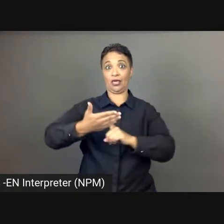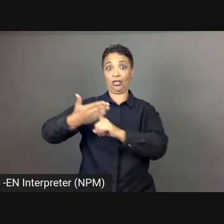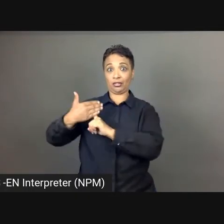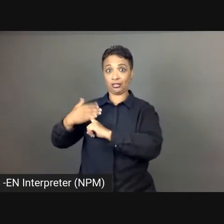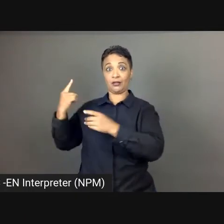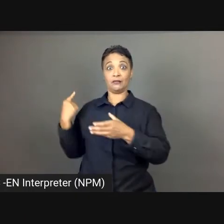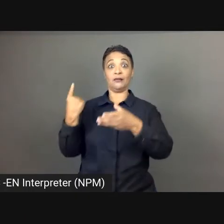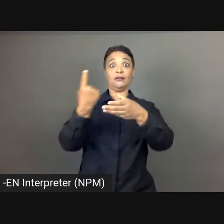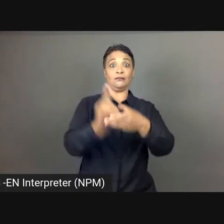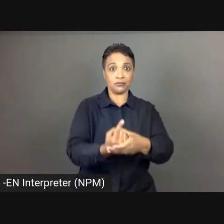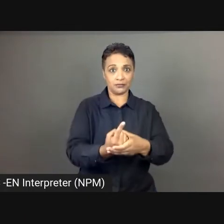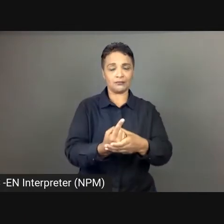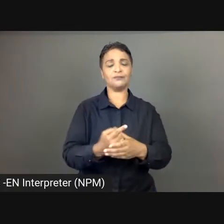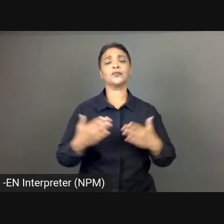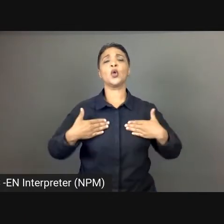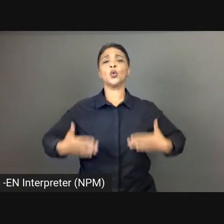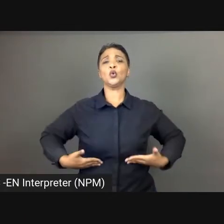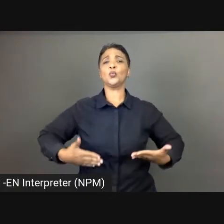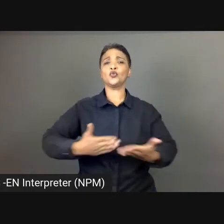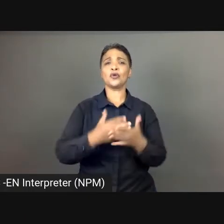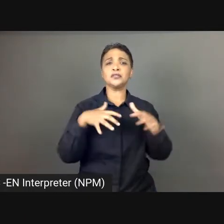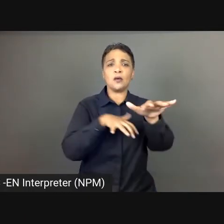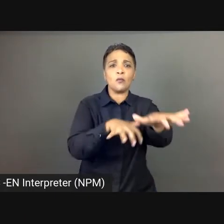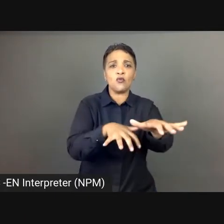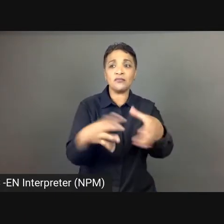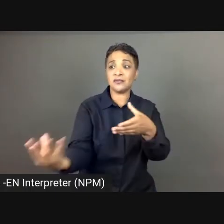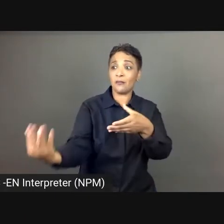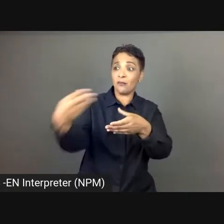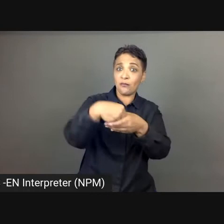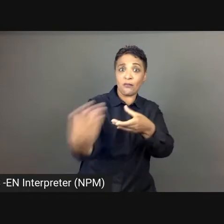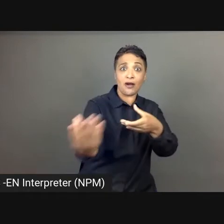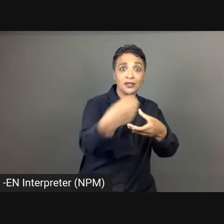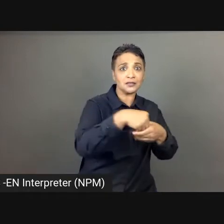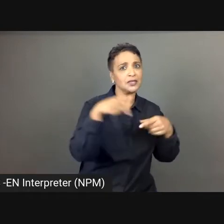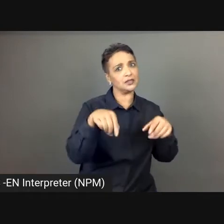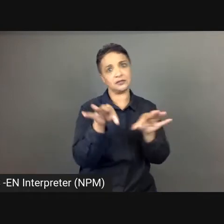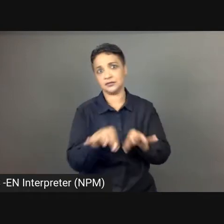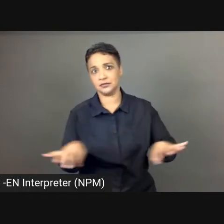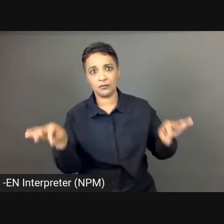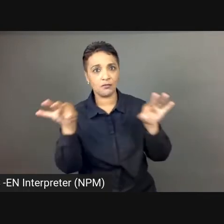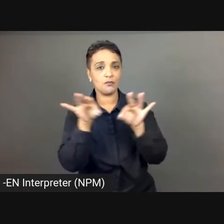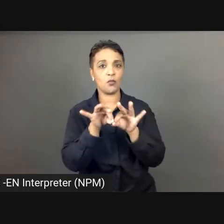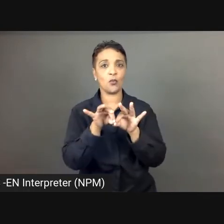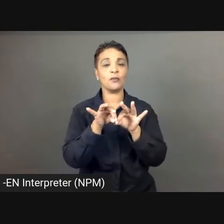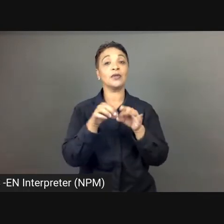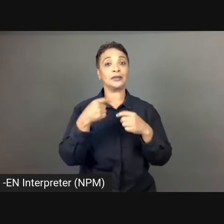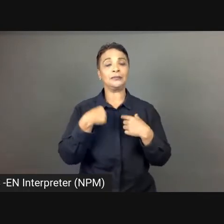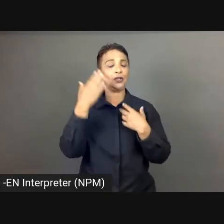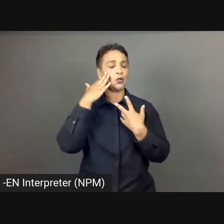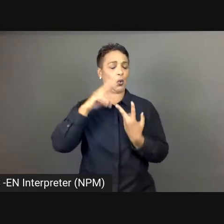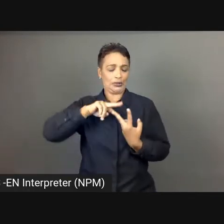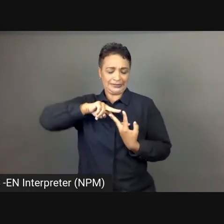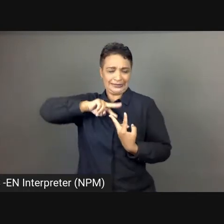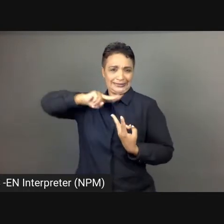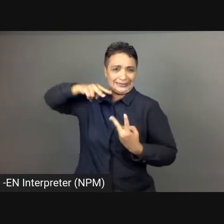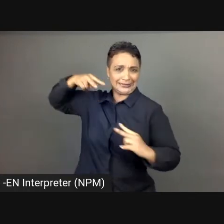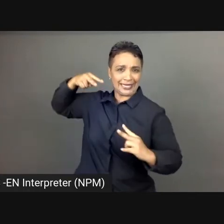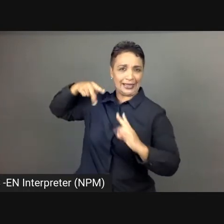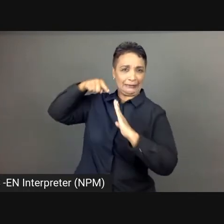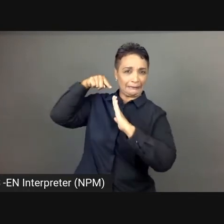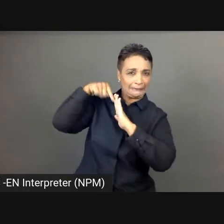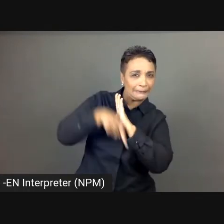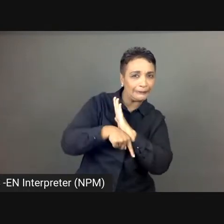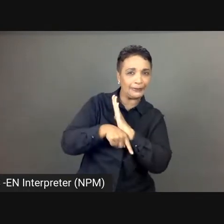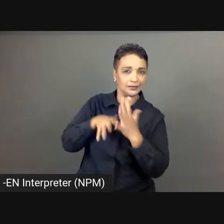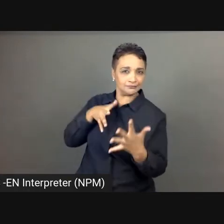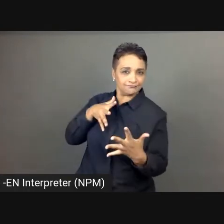for the human rights movement, I'd like to say that I think first and foremost, it's part of its DNA. The foundations of the